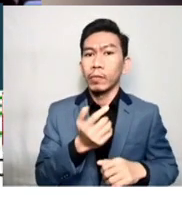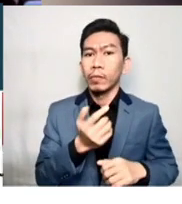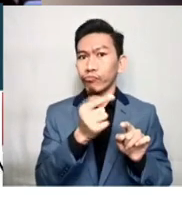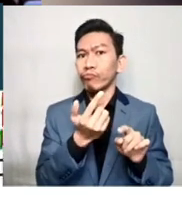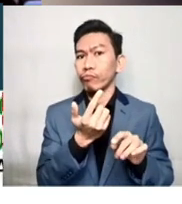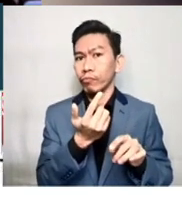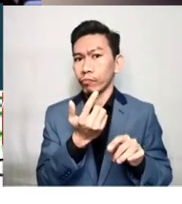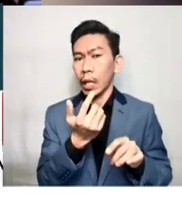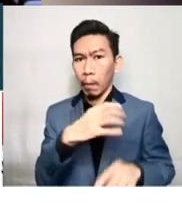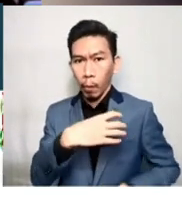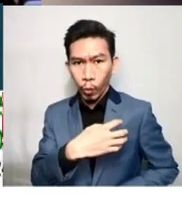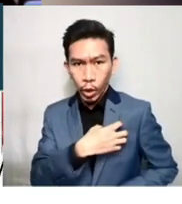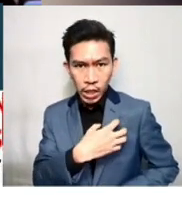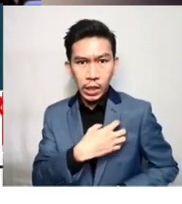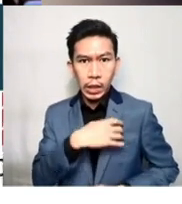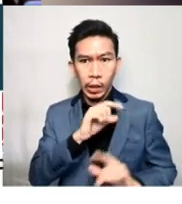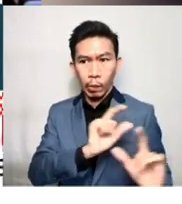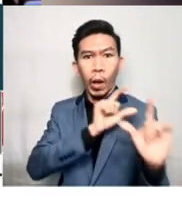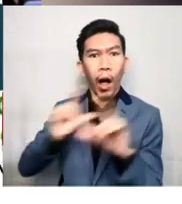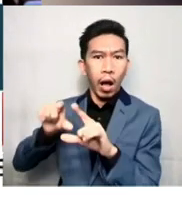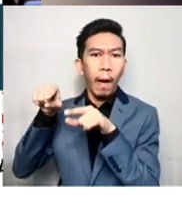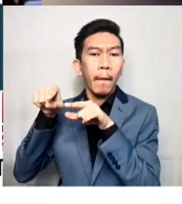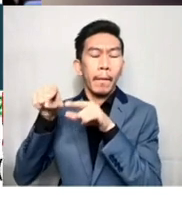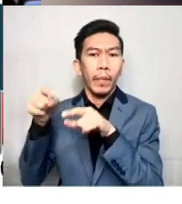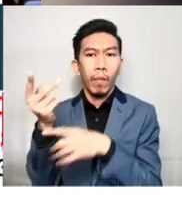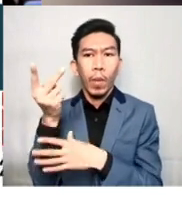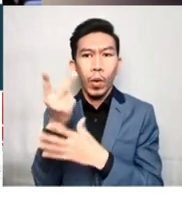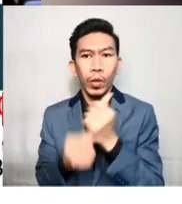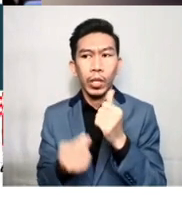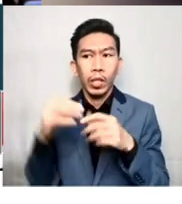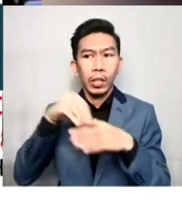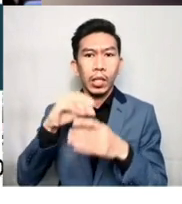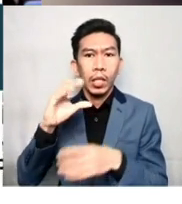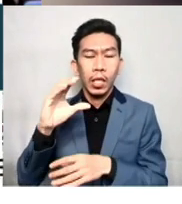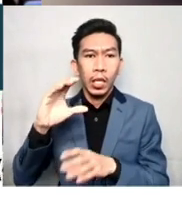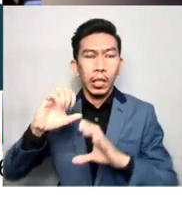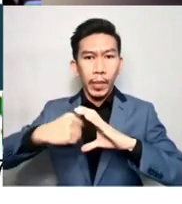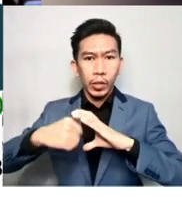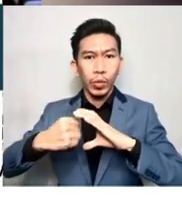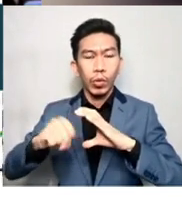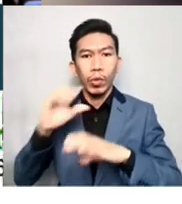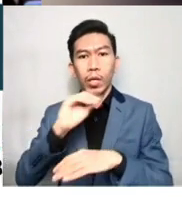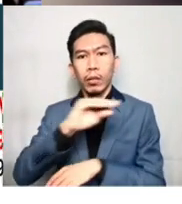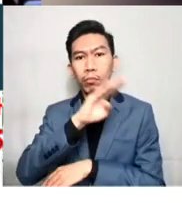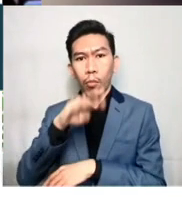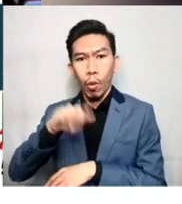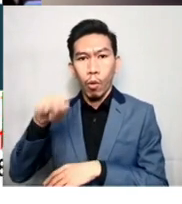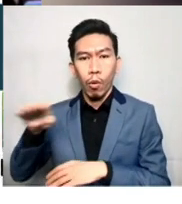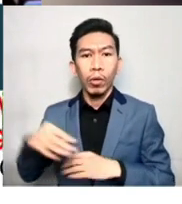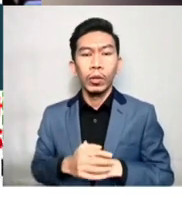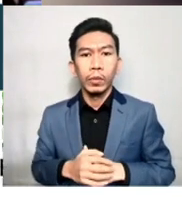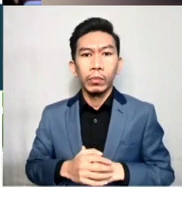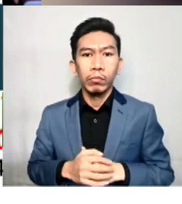police, and members of the police, no, both in Camarines Sur and in Bohol. They,